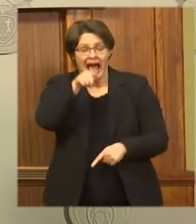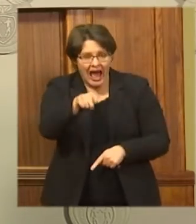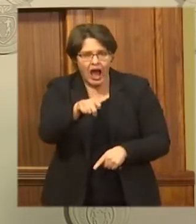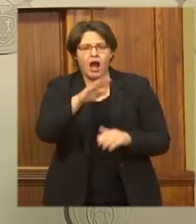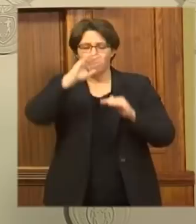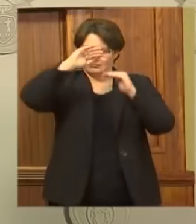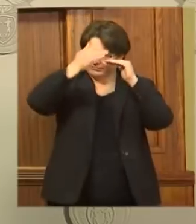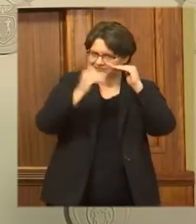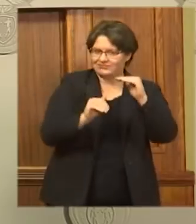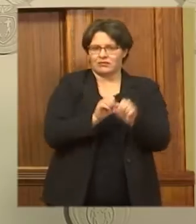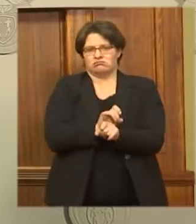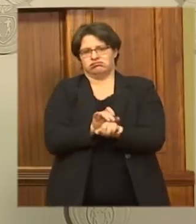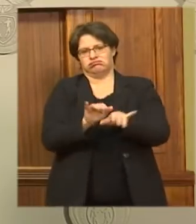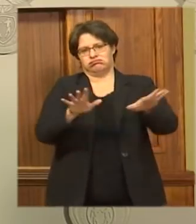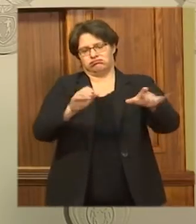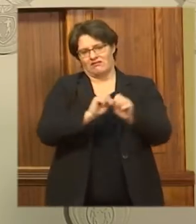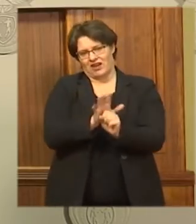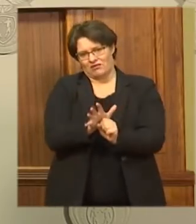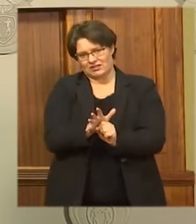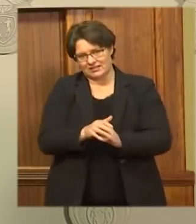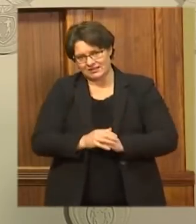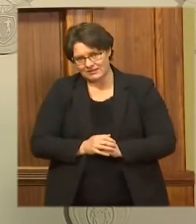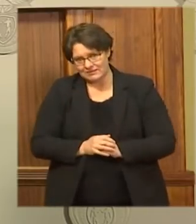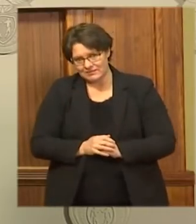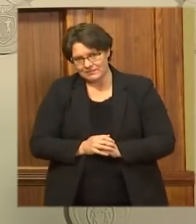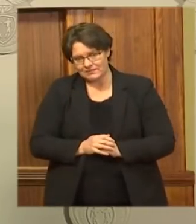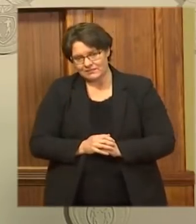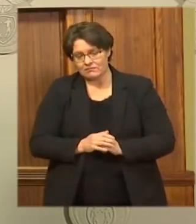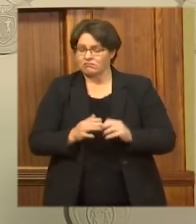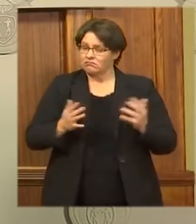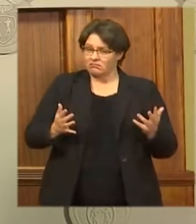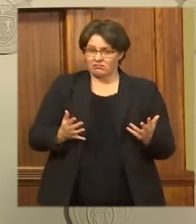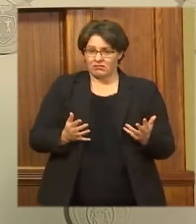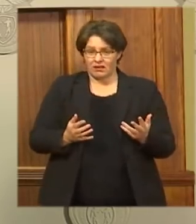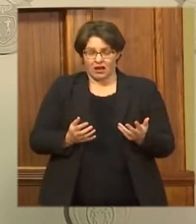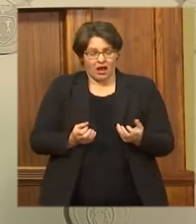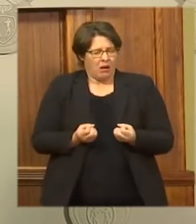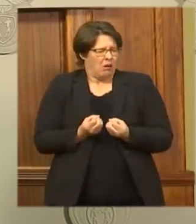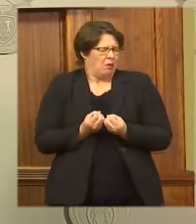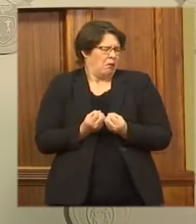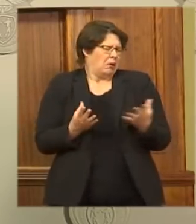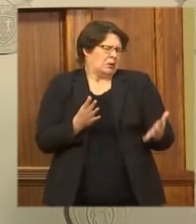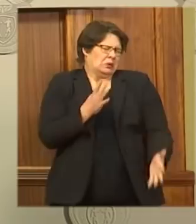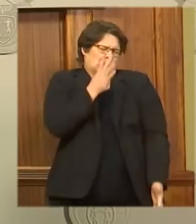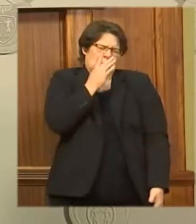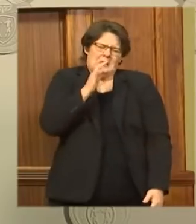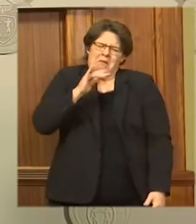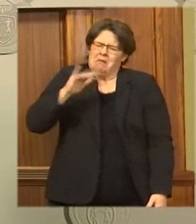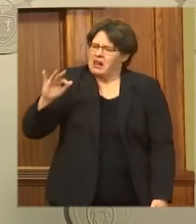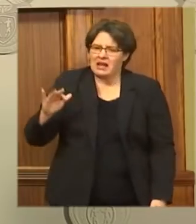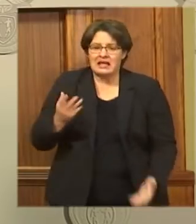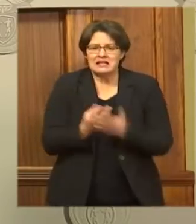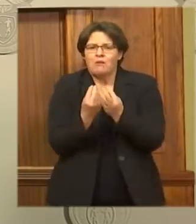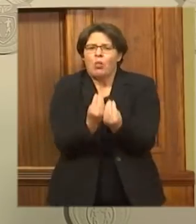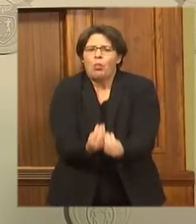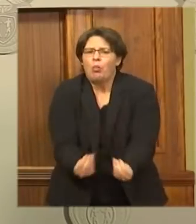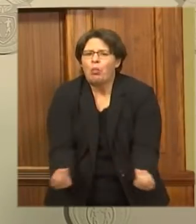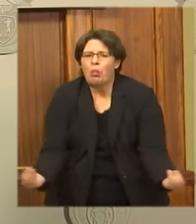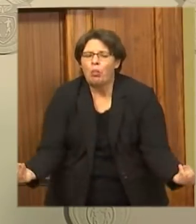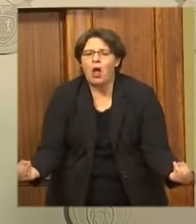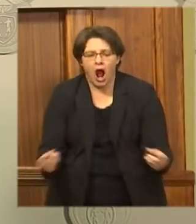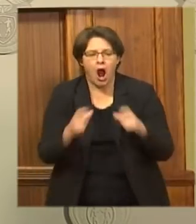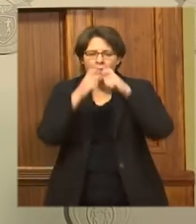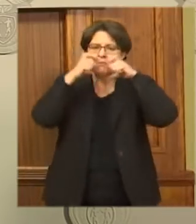of transmission of the virus. Now, millions of South Africans, including small children, are